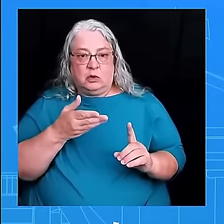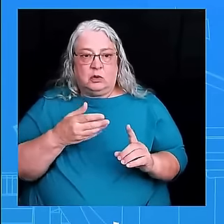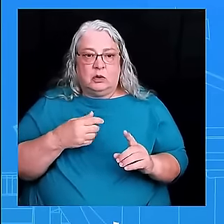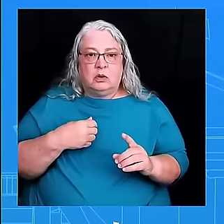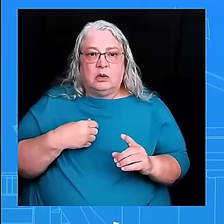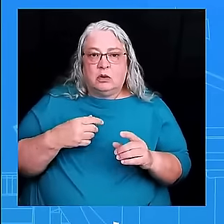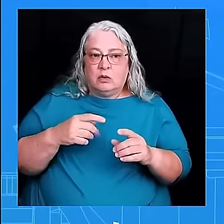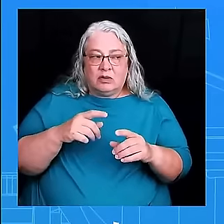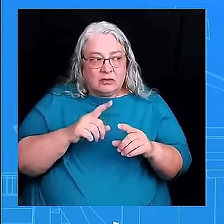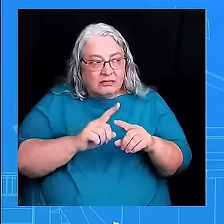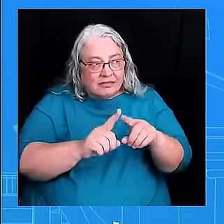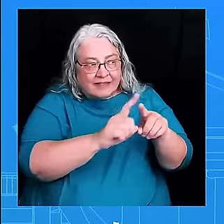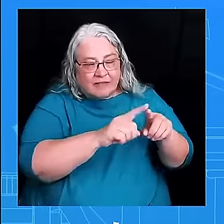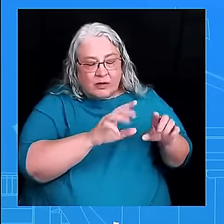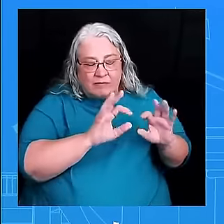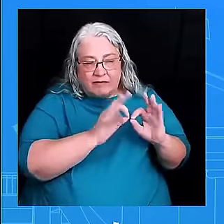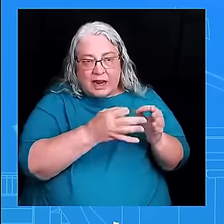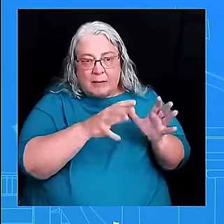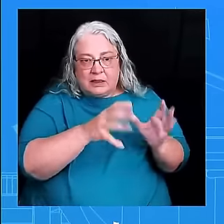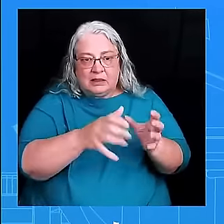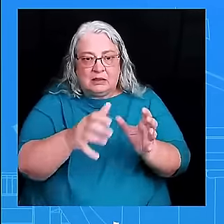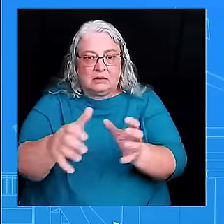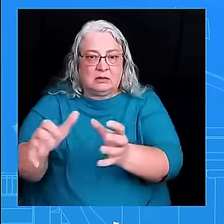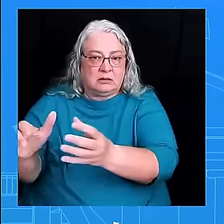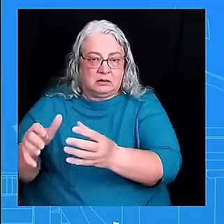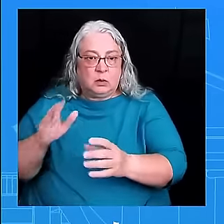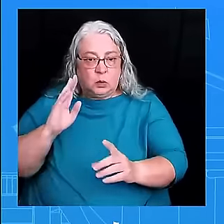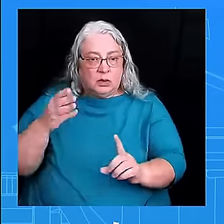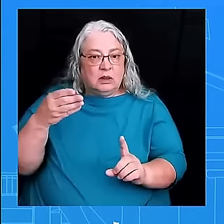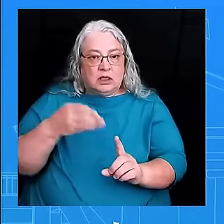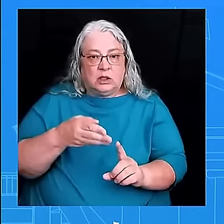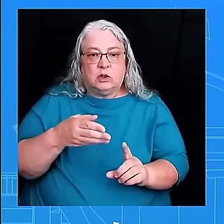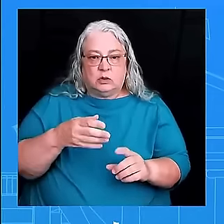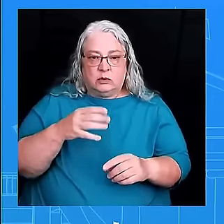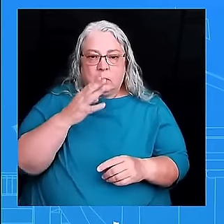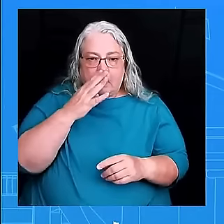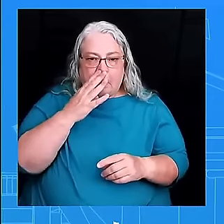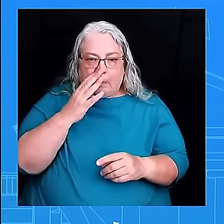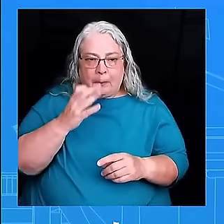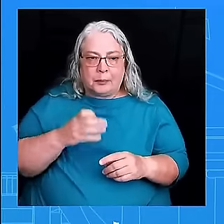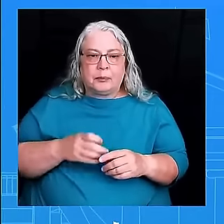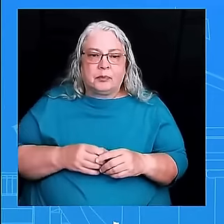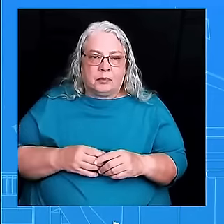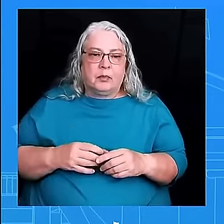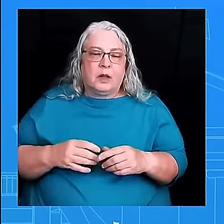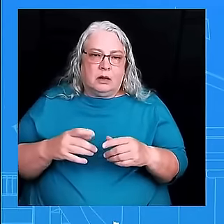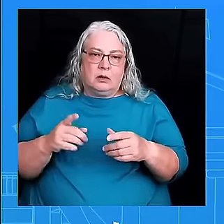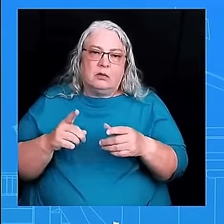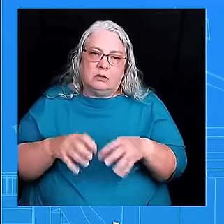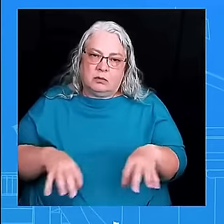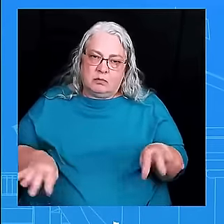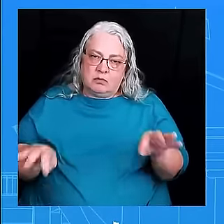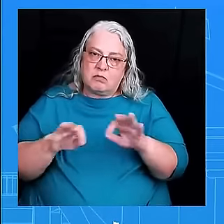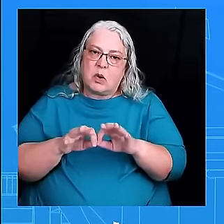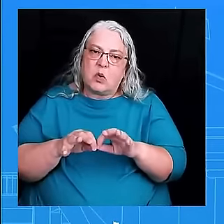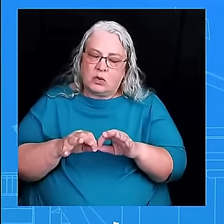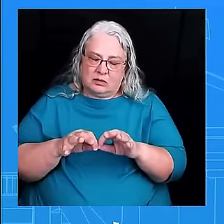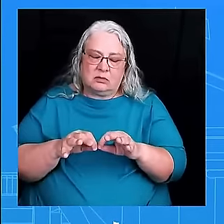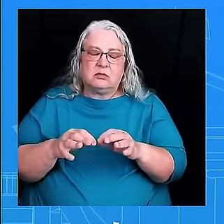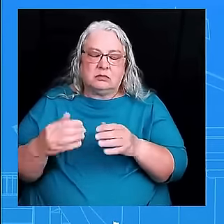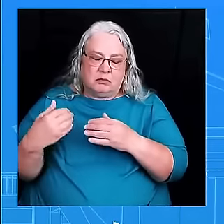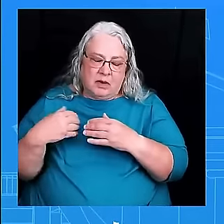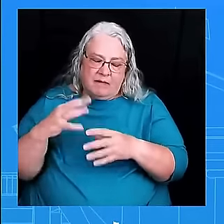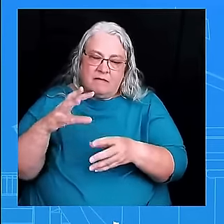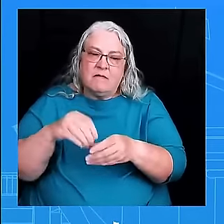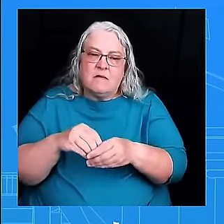a key role here, a critical role during some key moments, as I just listed out. But I will remind you that she was at a funeral in Houston